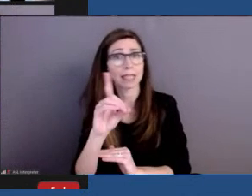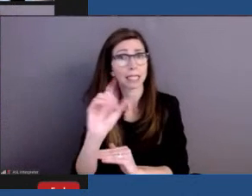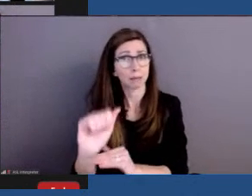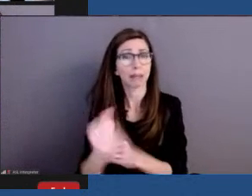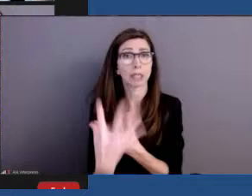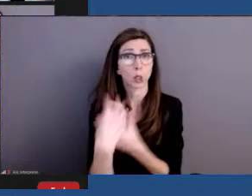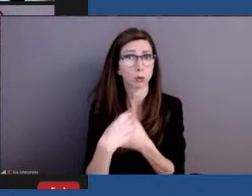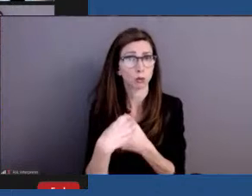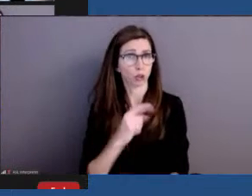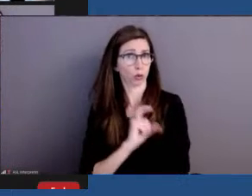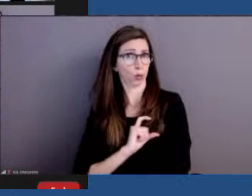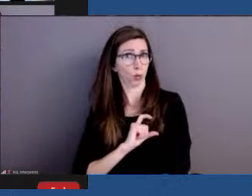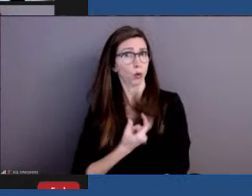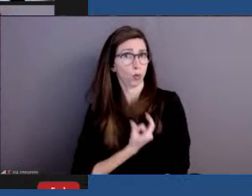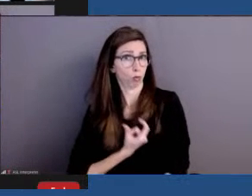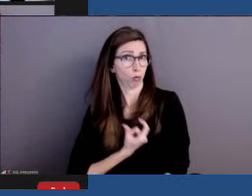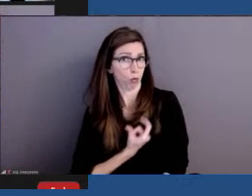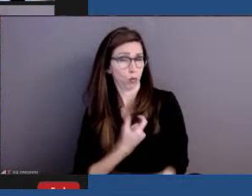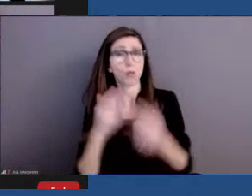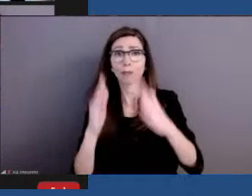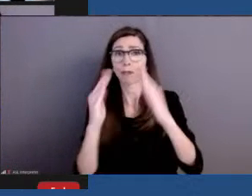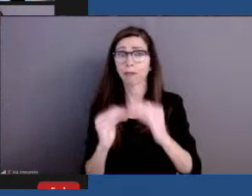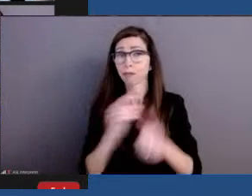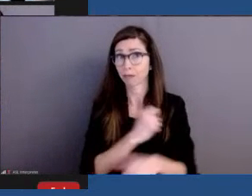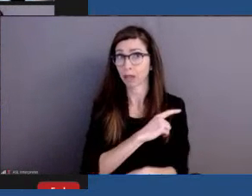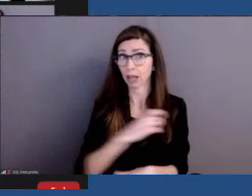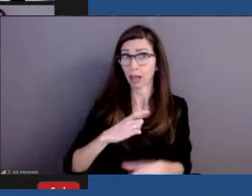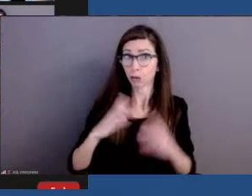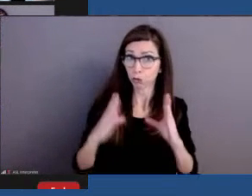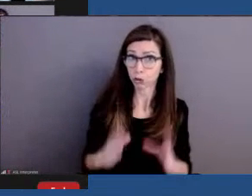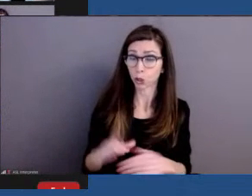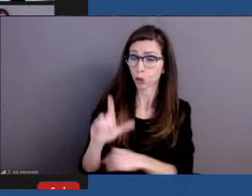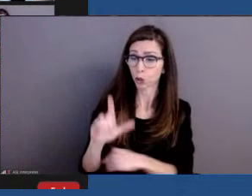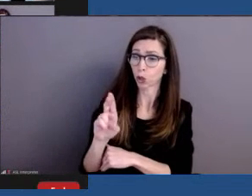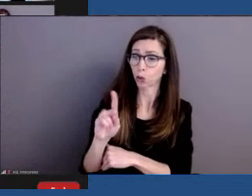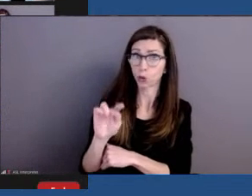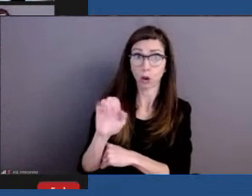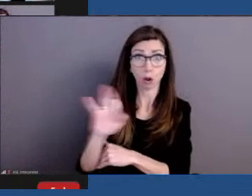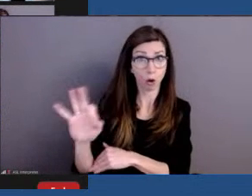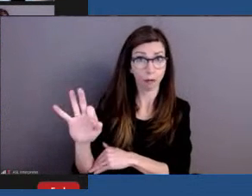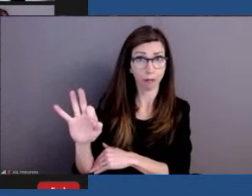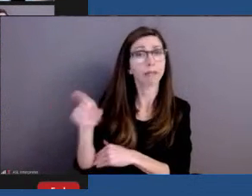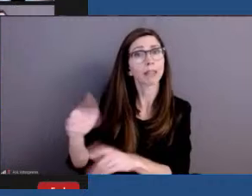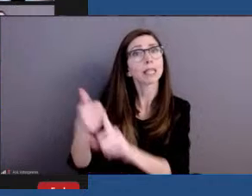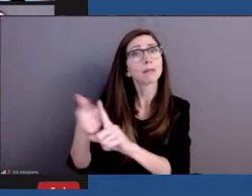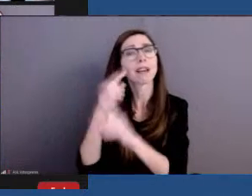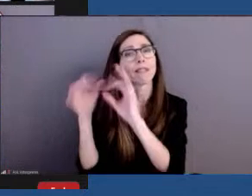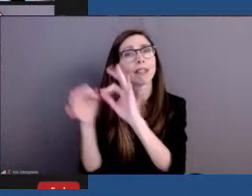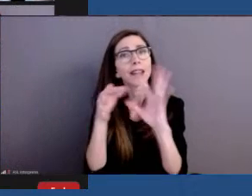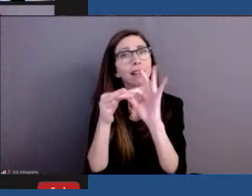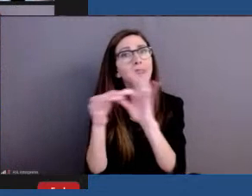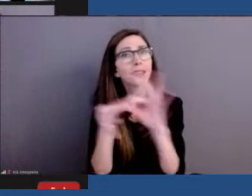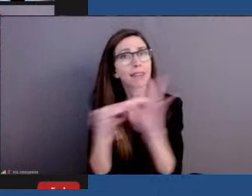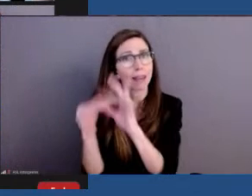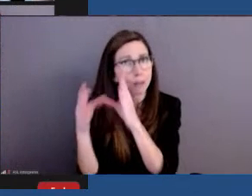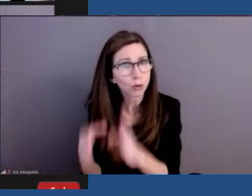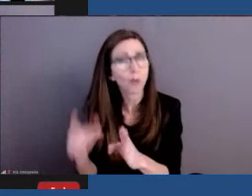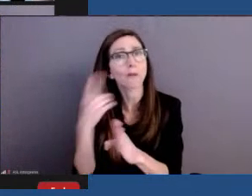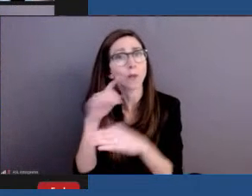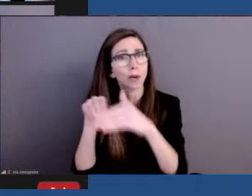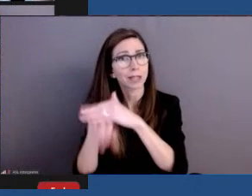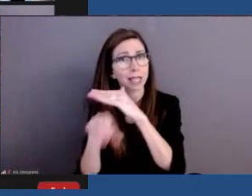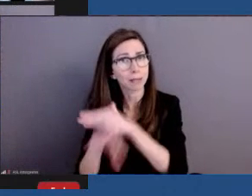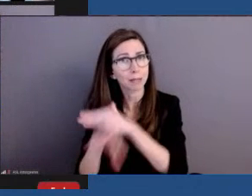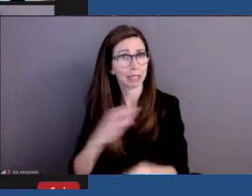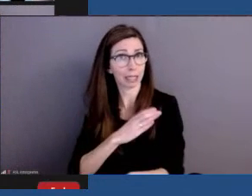video, Councillor Luloff, Liaison of the Accessibility Advisory Committee, Phillip Turcotte, Chair